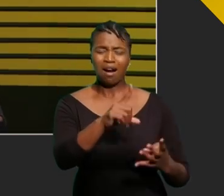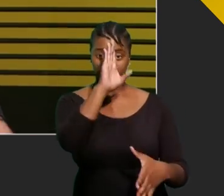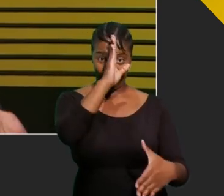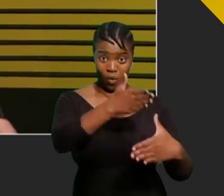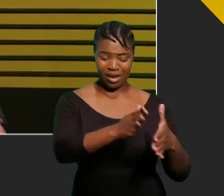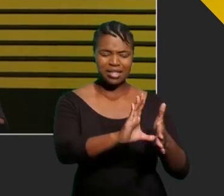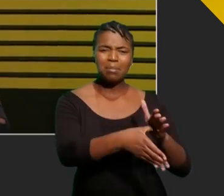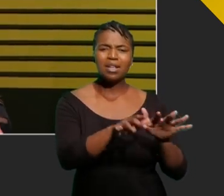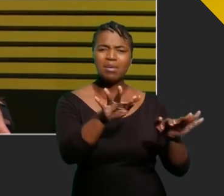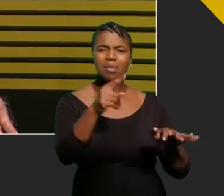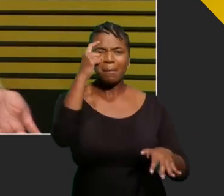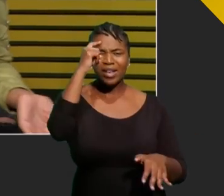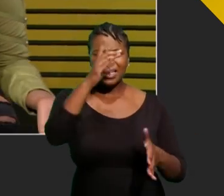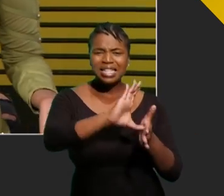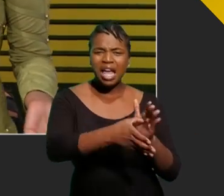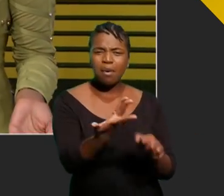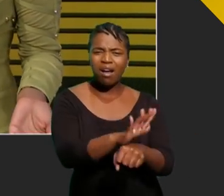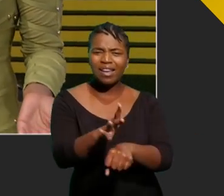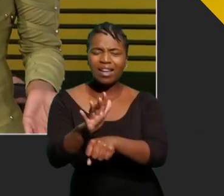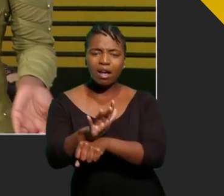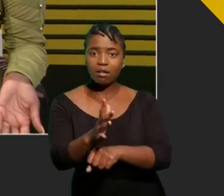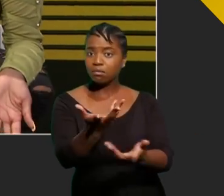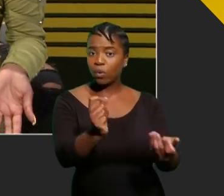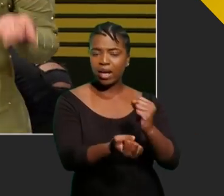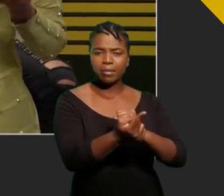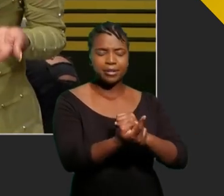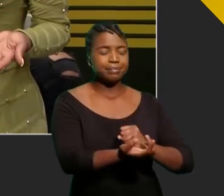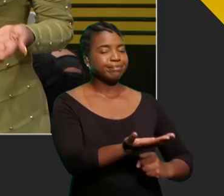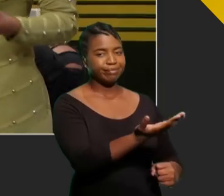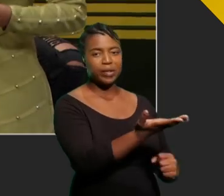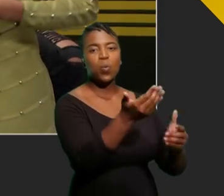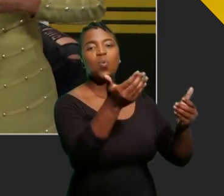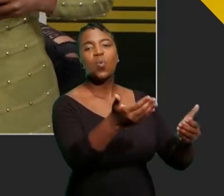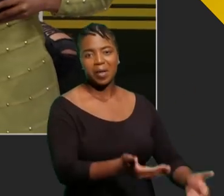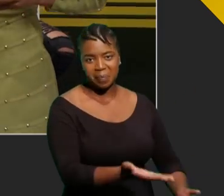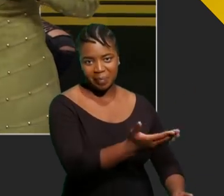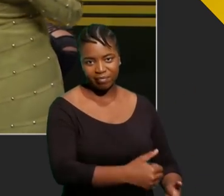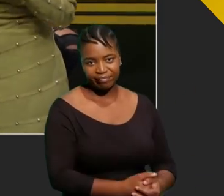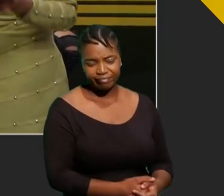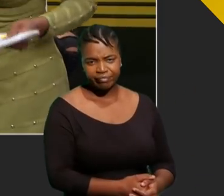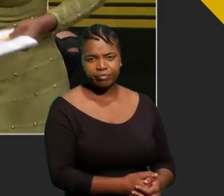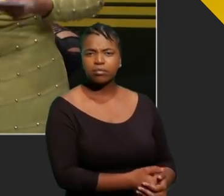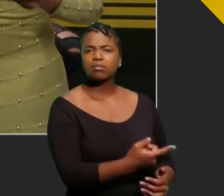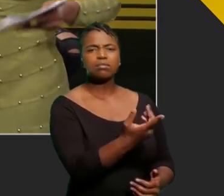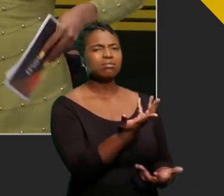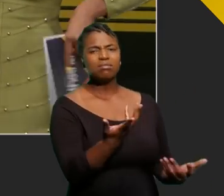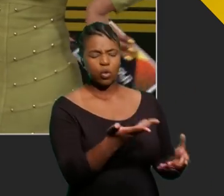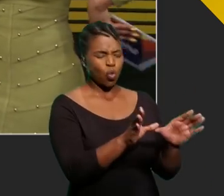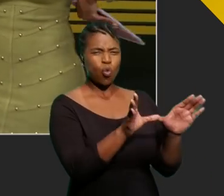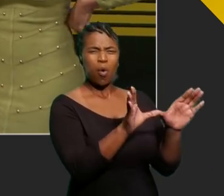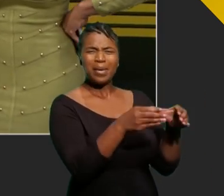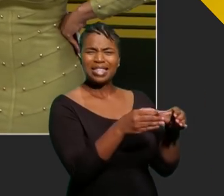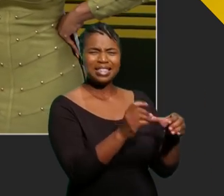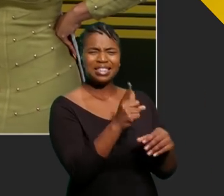of inquiry. It can't work like that anymore. Leslie M, welcome. Thank you for having me. What are these commissions of